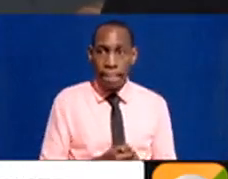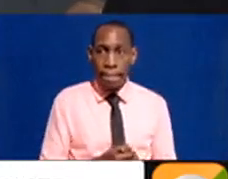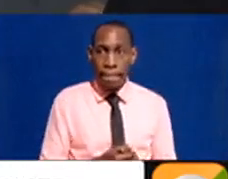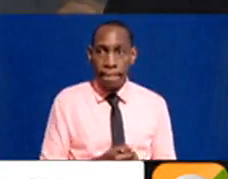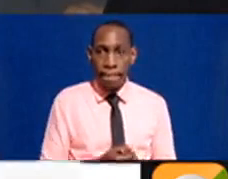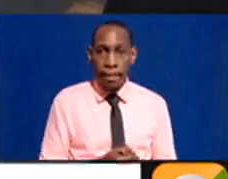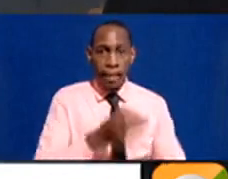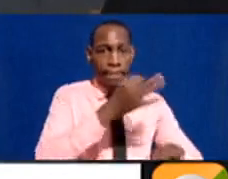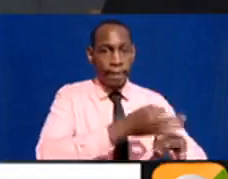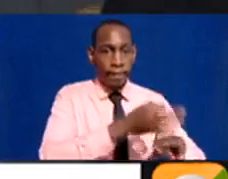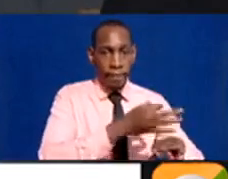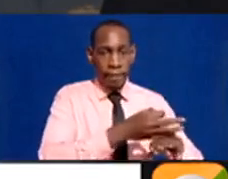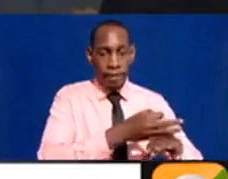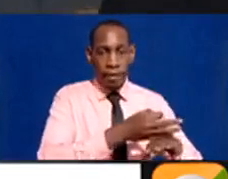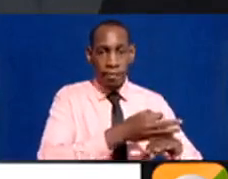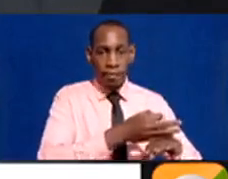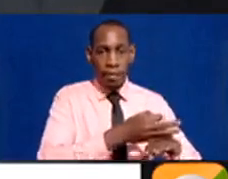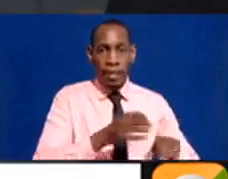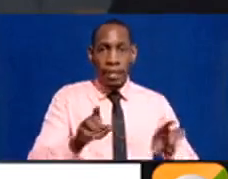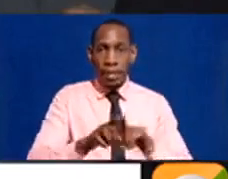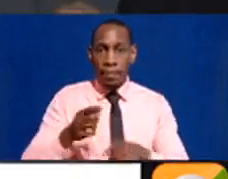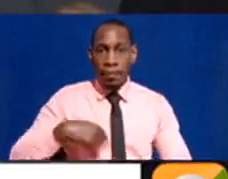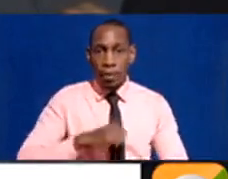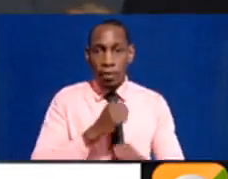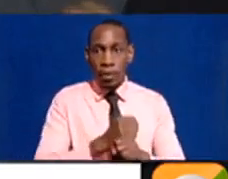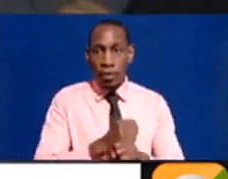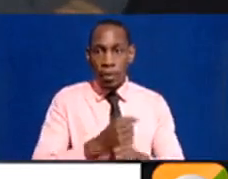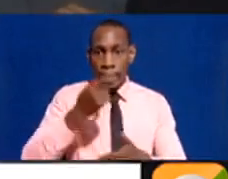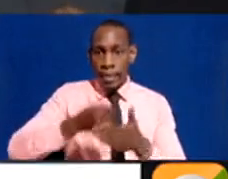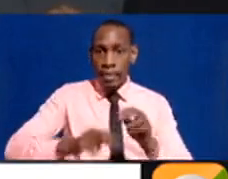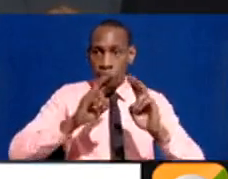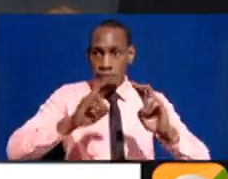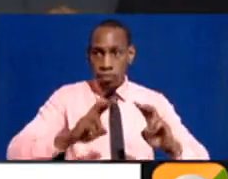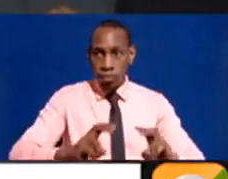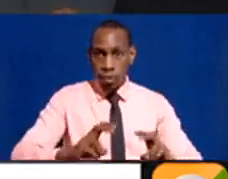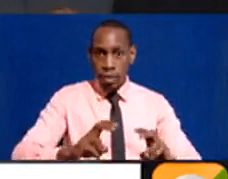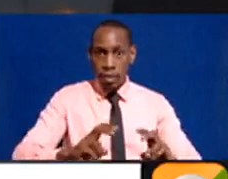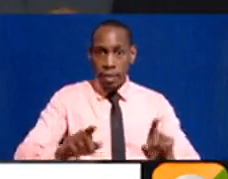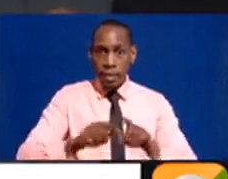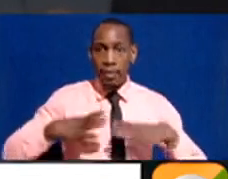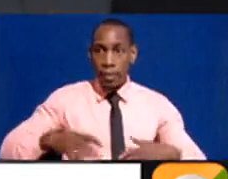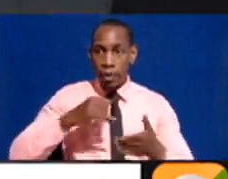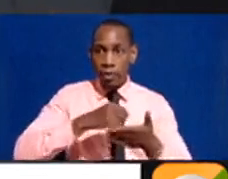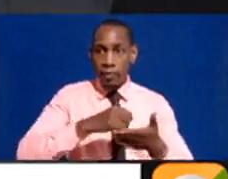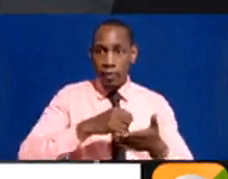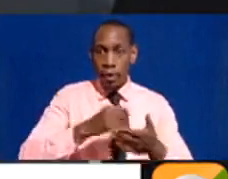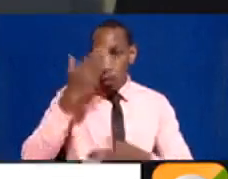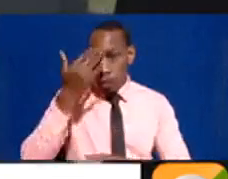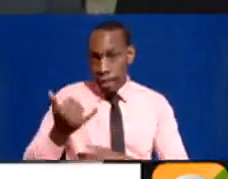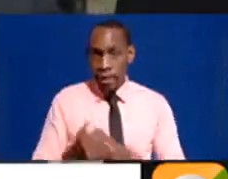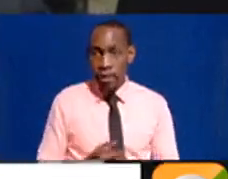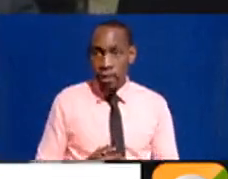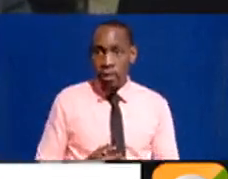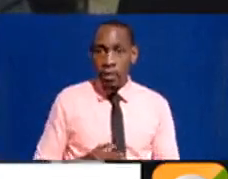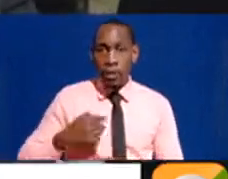by counterfeiters. We are also going to conduct a tax investigation on the people involved in this, because